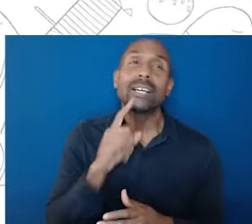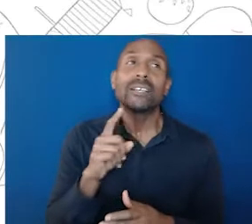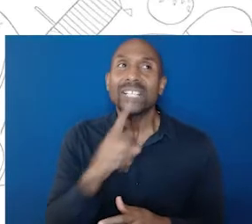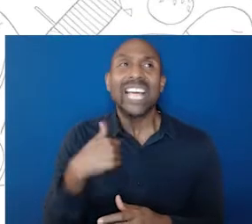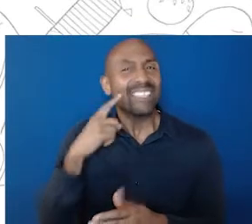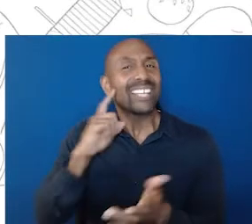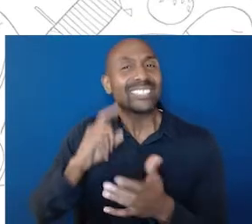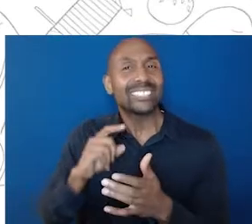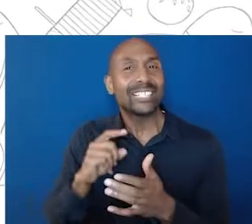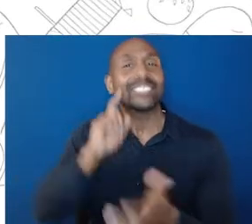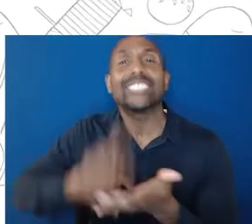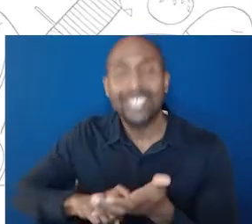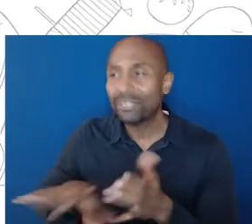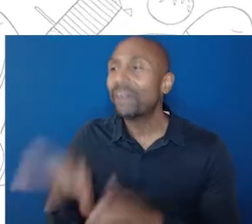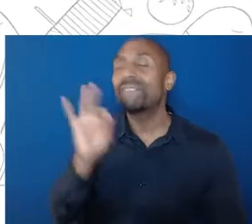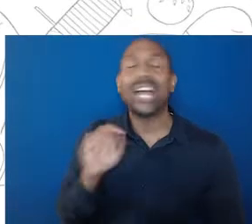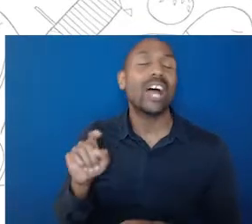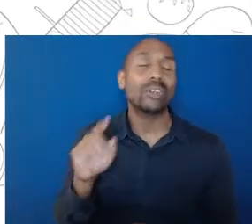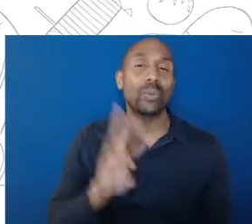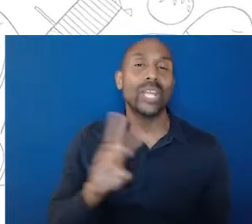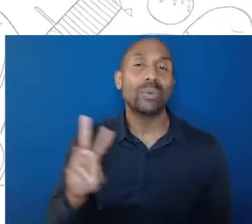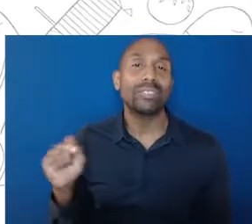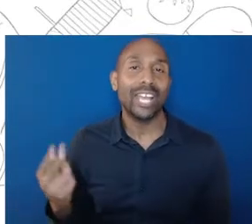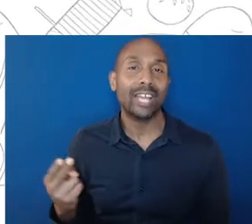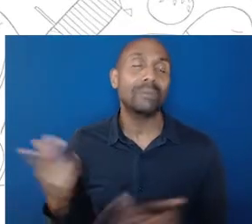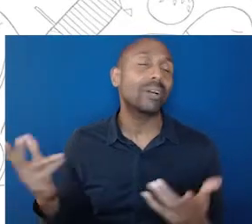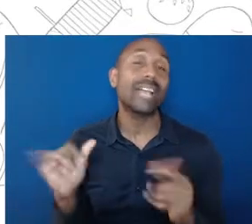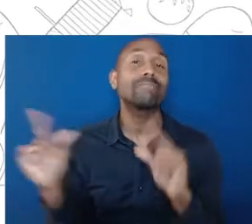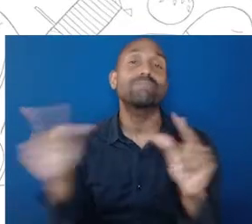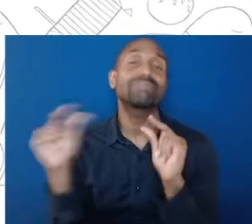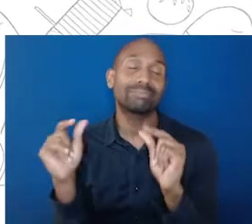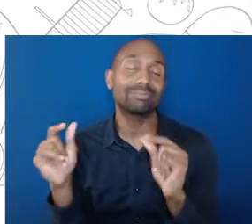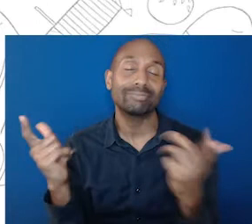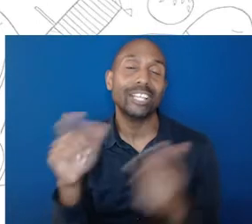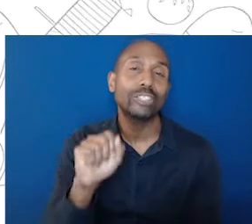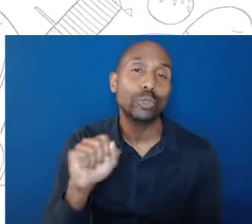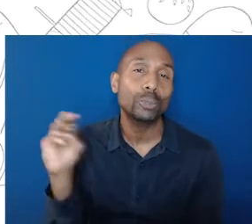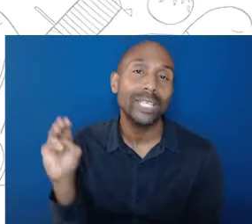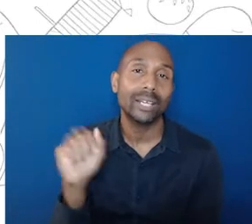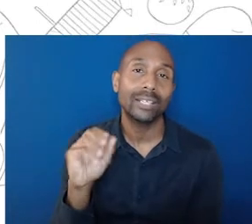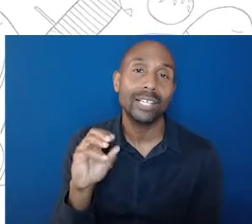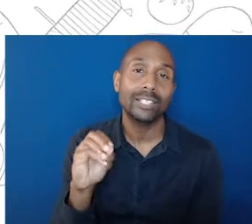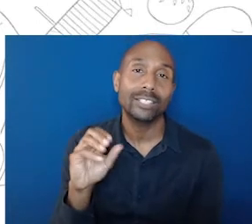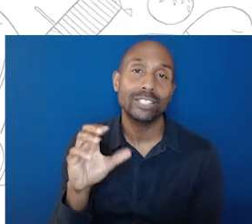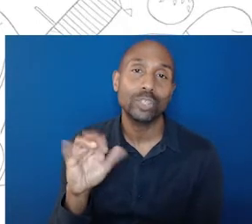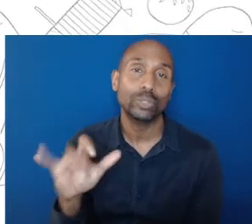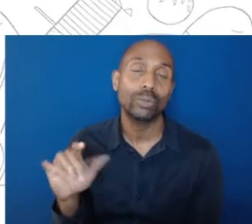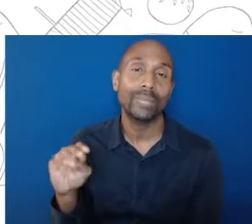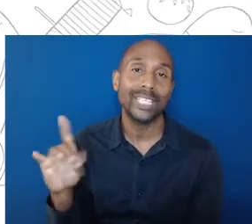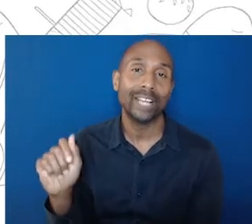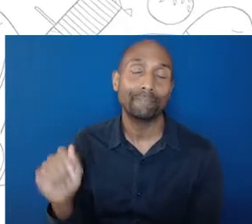just word of mouth, social media, you know? And then having a really nice conversation with Karen, where we